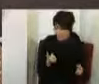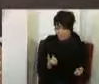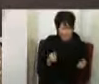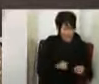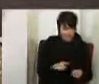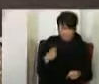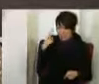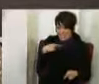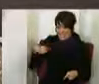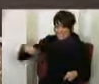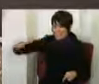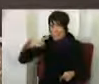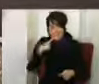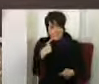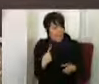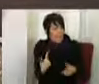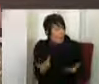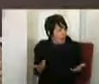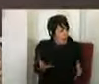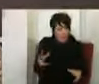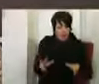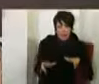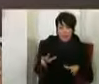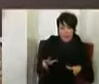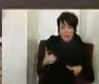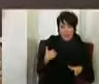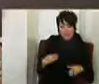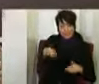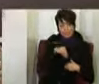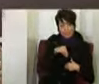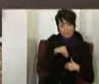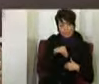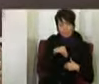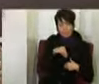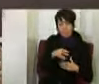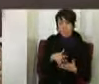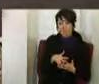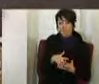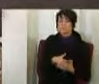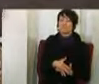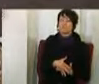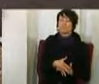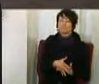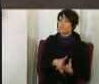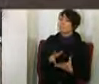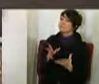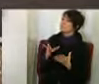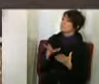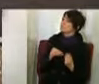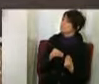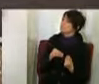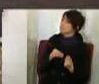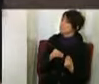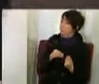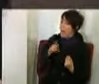like or what the outcome of all this would be, that he had some conviction in his life that the reality was that